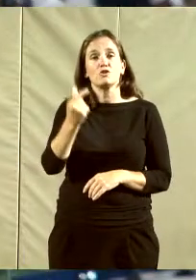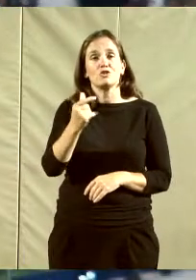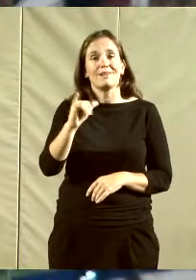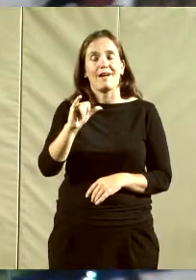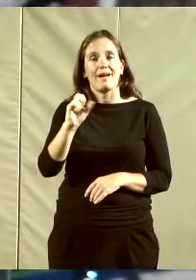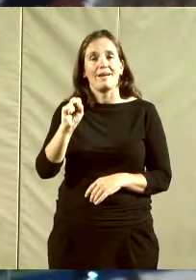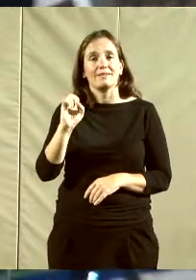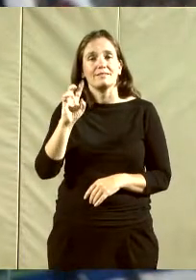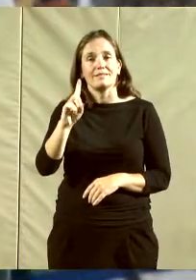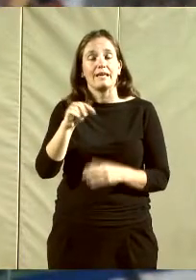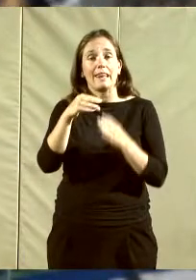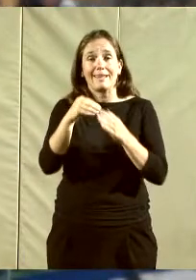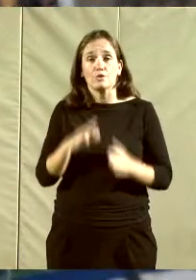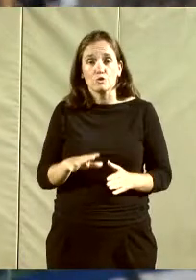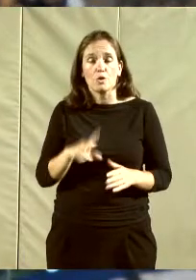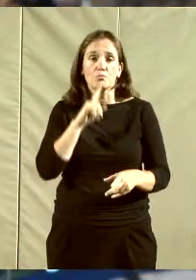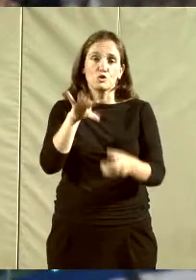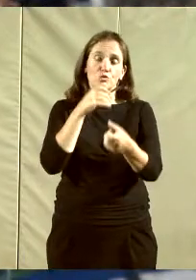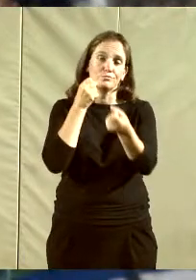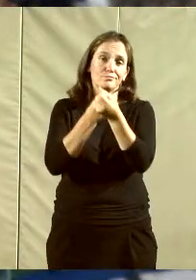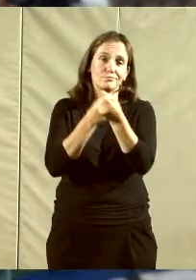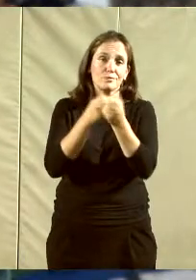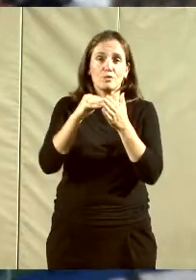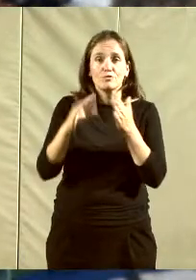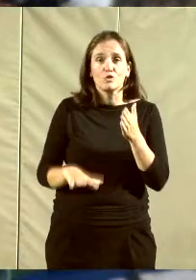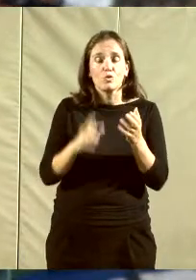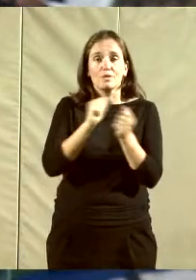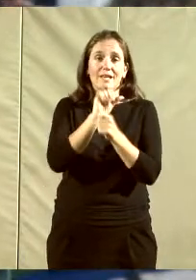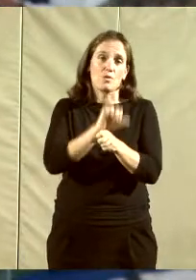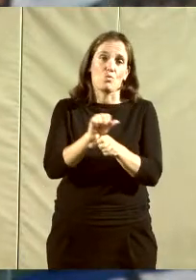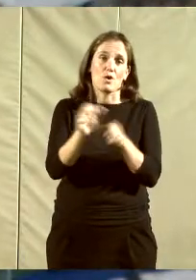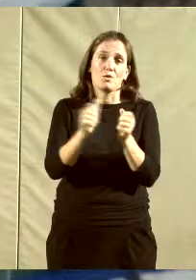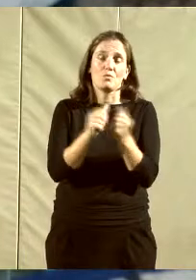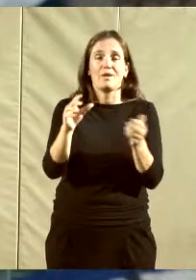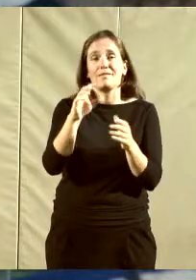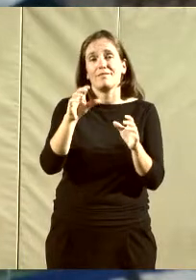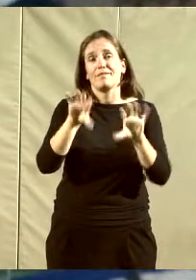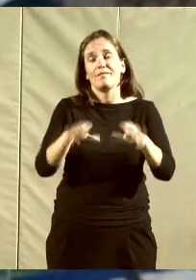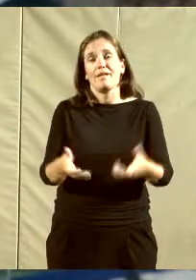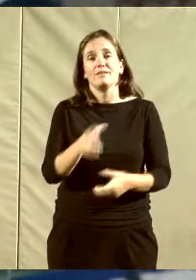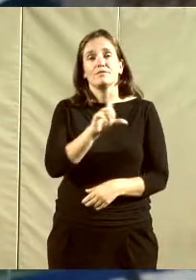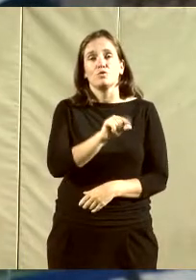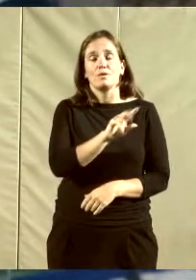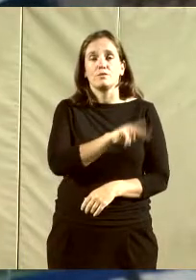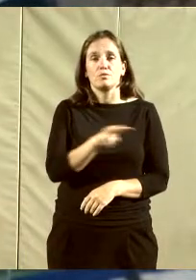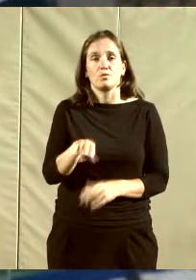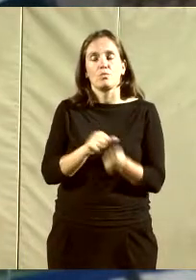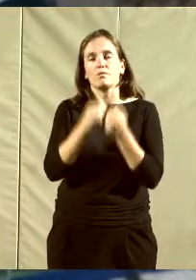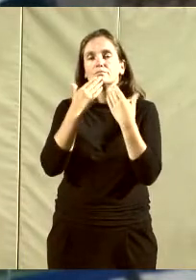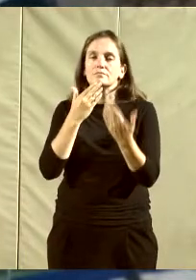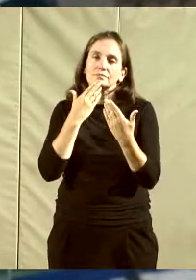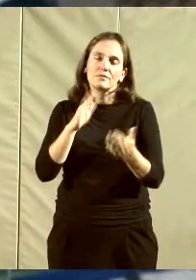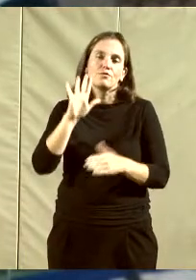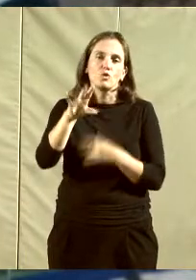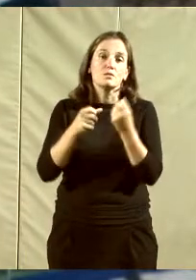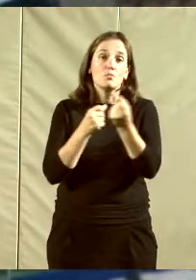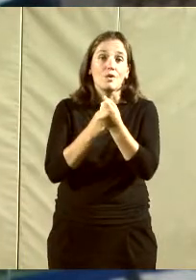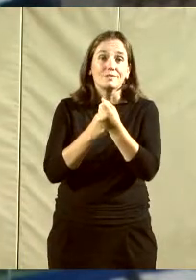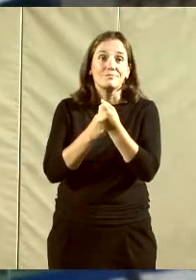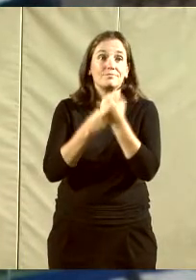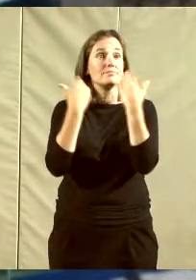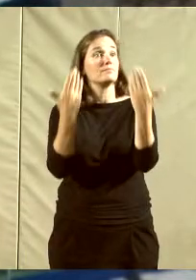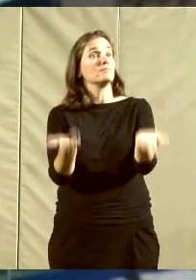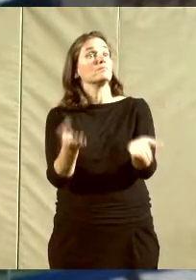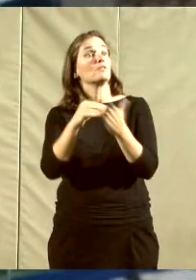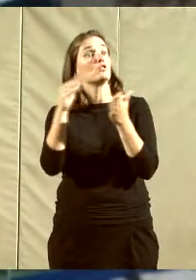our students and to the class of 2022. We are eternally grateful for your support. Graduates,